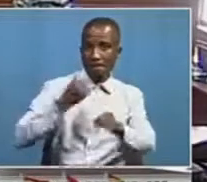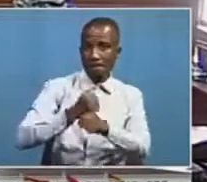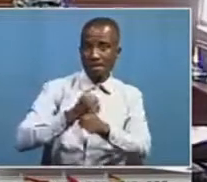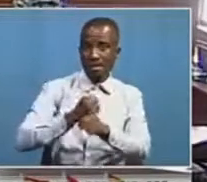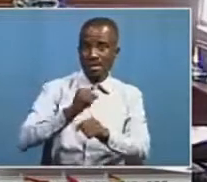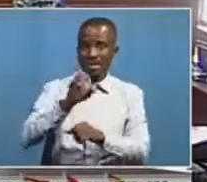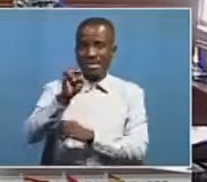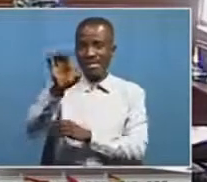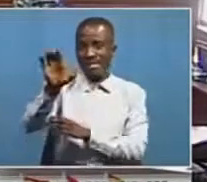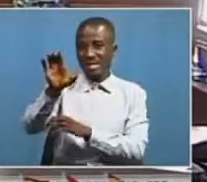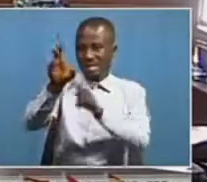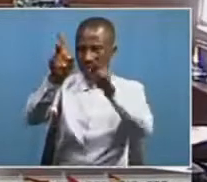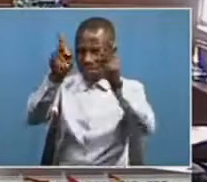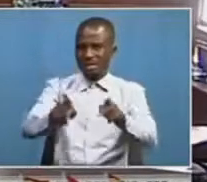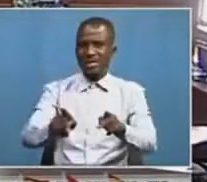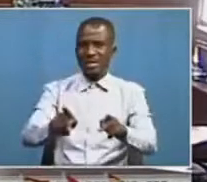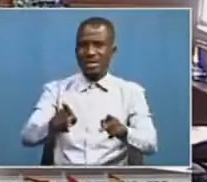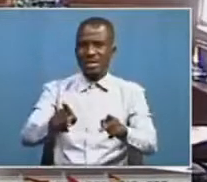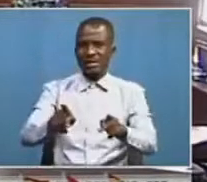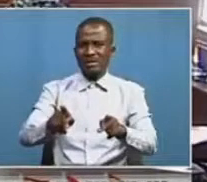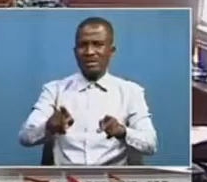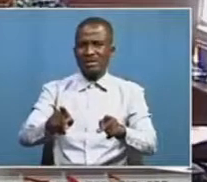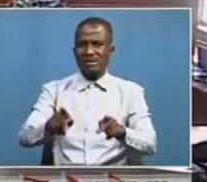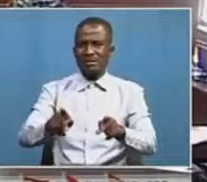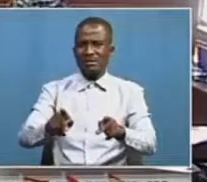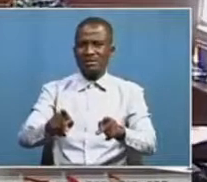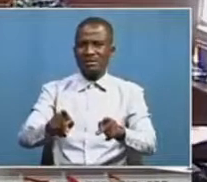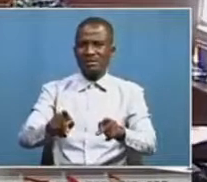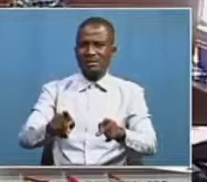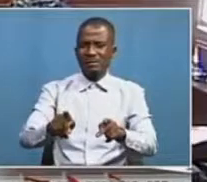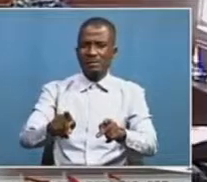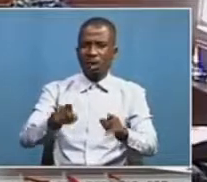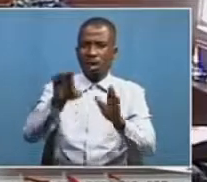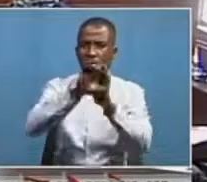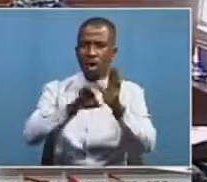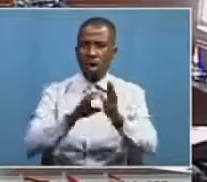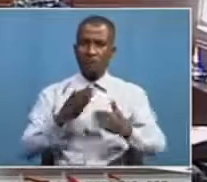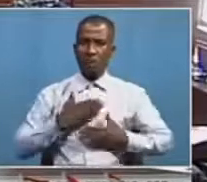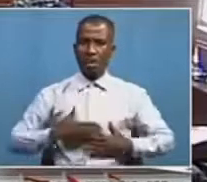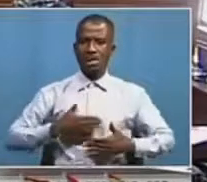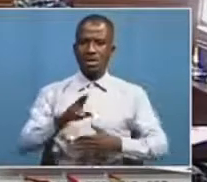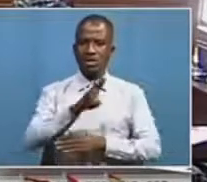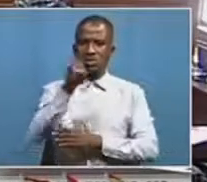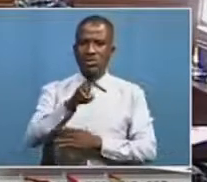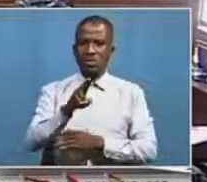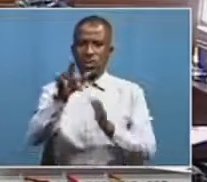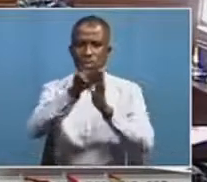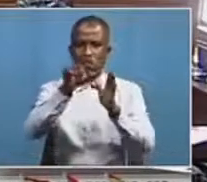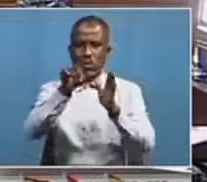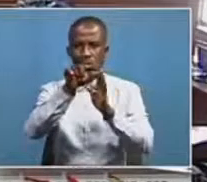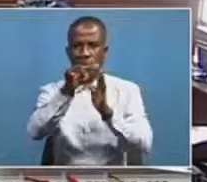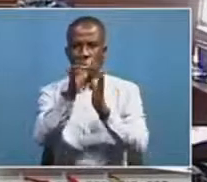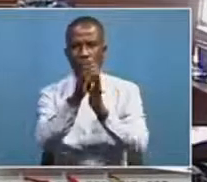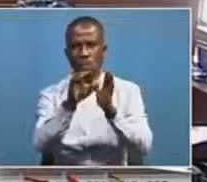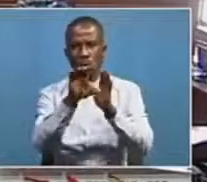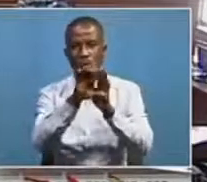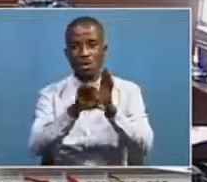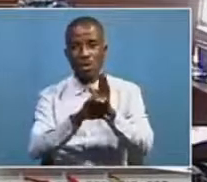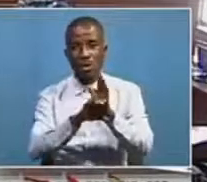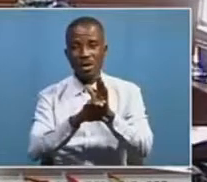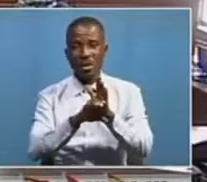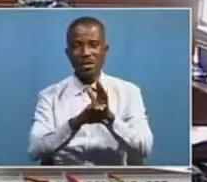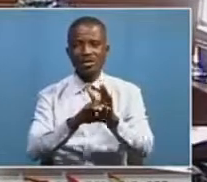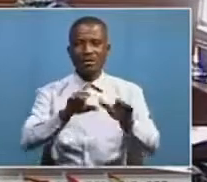respondent hearing, the Electoral Commission, which the constitutional body established under Article 43 of the Constitution 1992